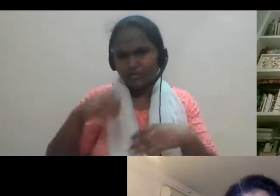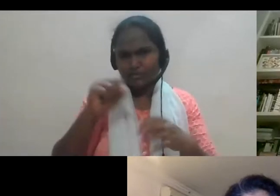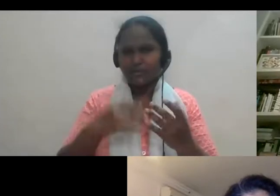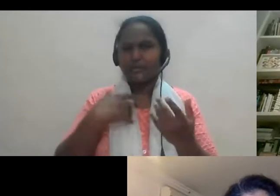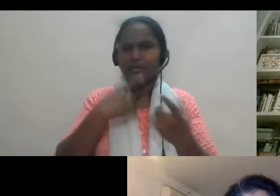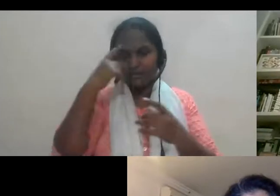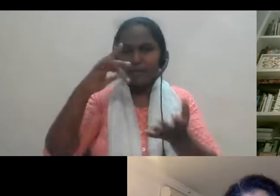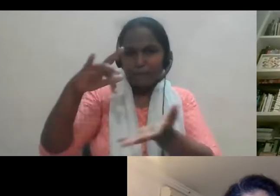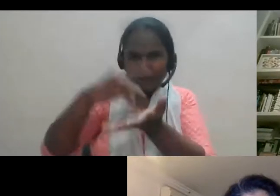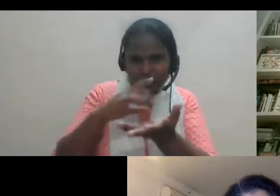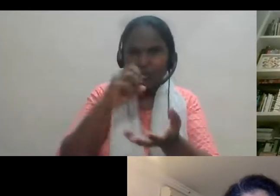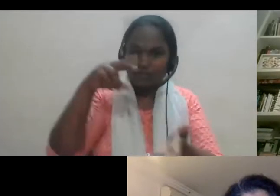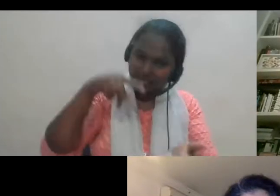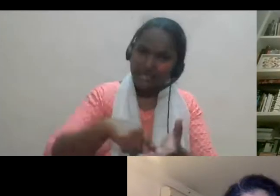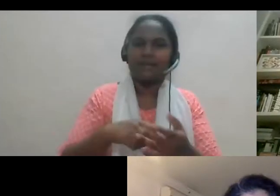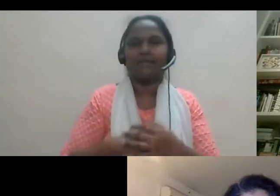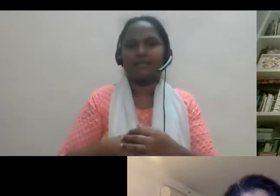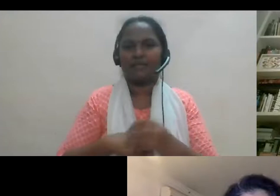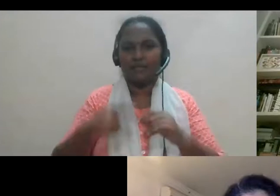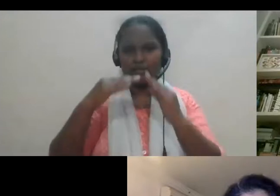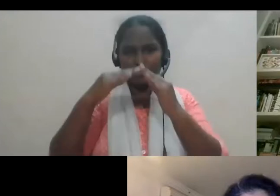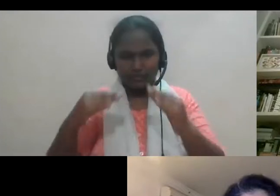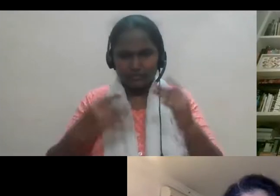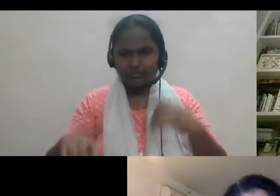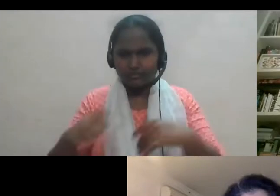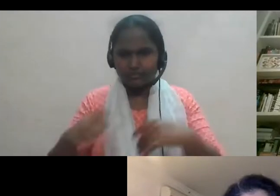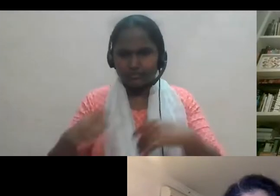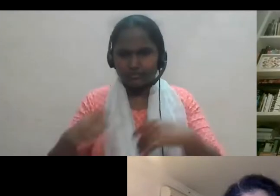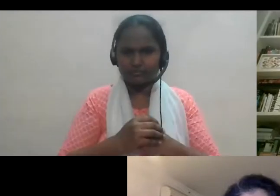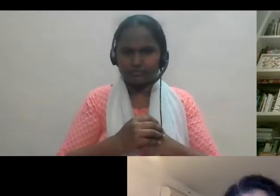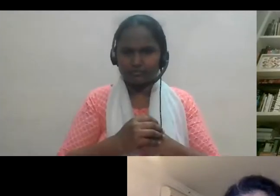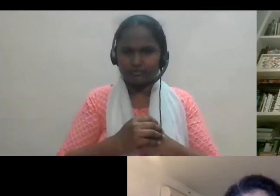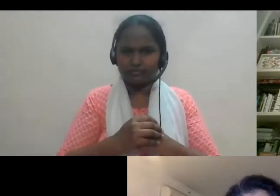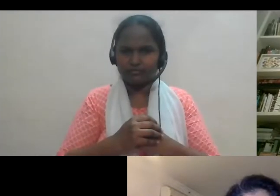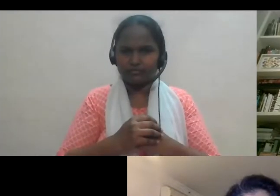in the middle of that moment,